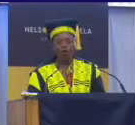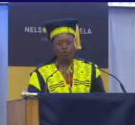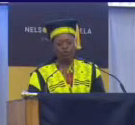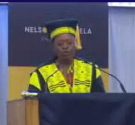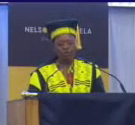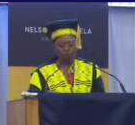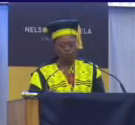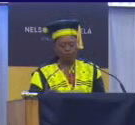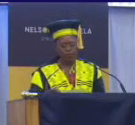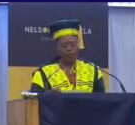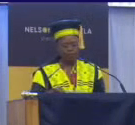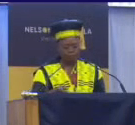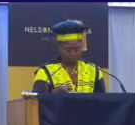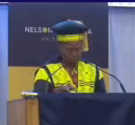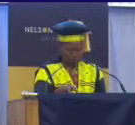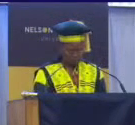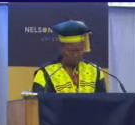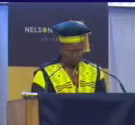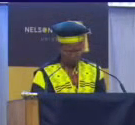Oko Sundu.